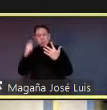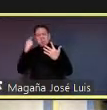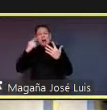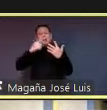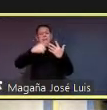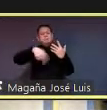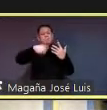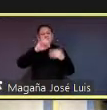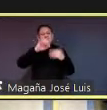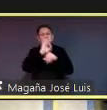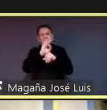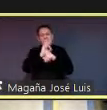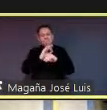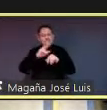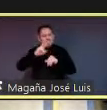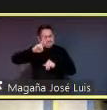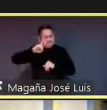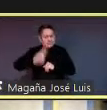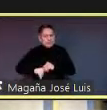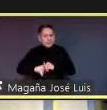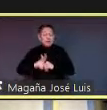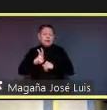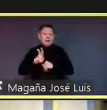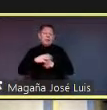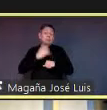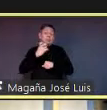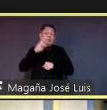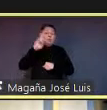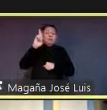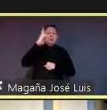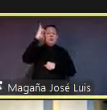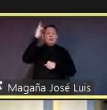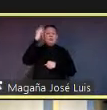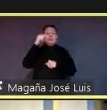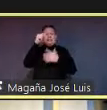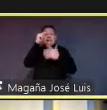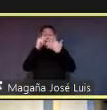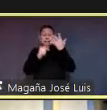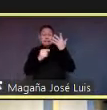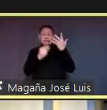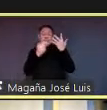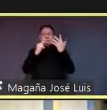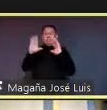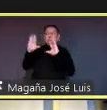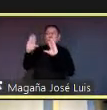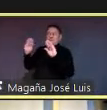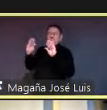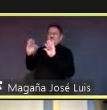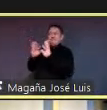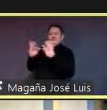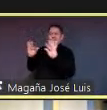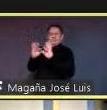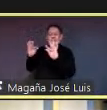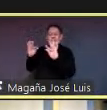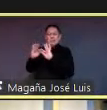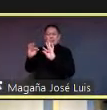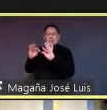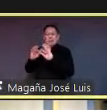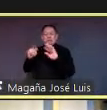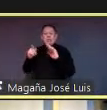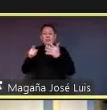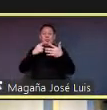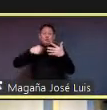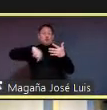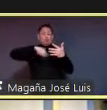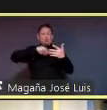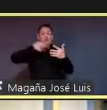Its purpose is to create a curriculum that provides a response or that meets those needs so that we